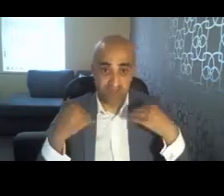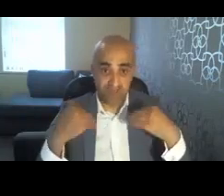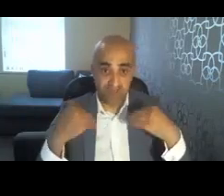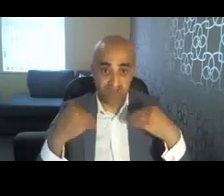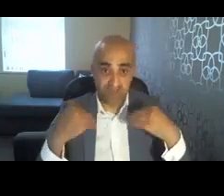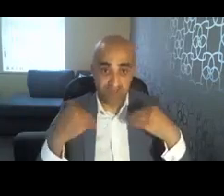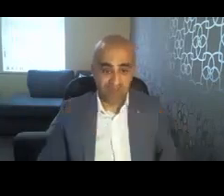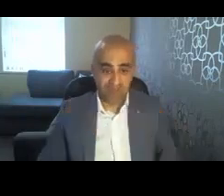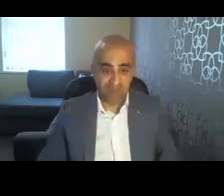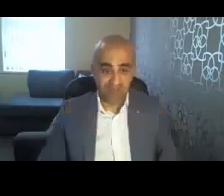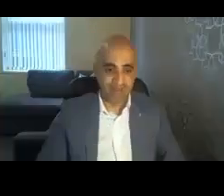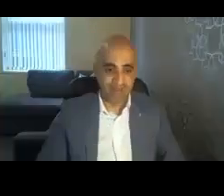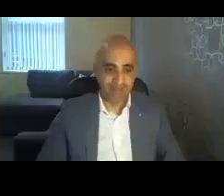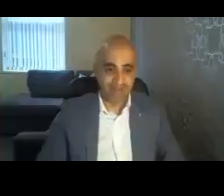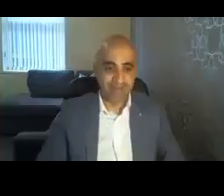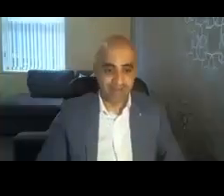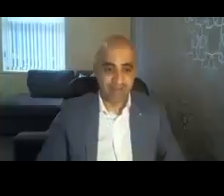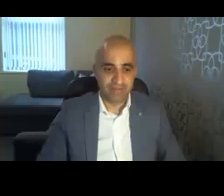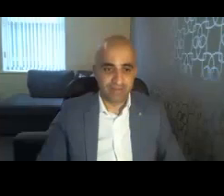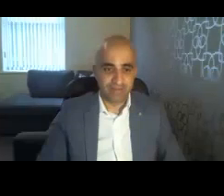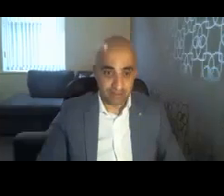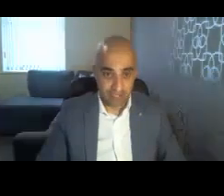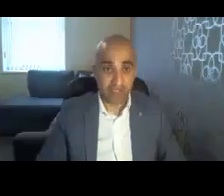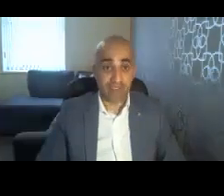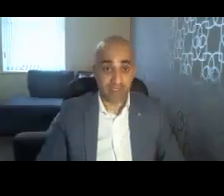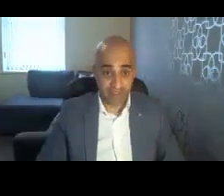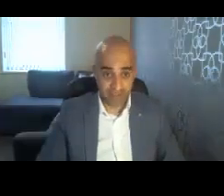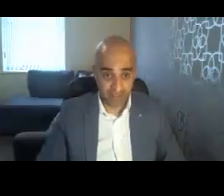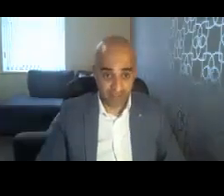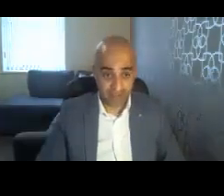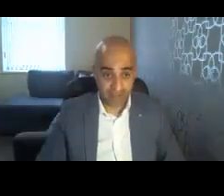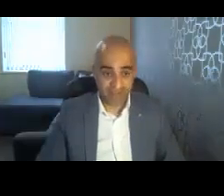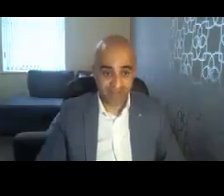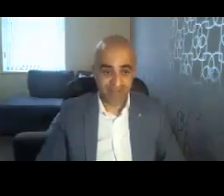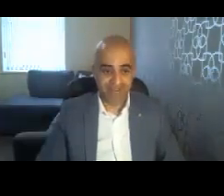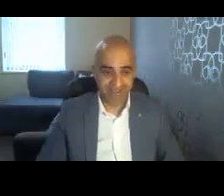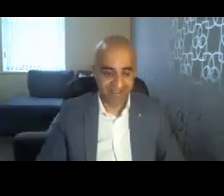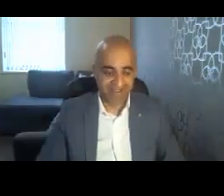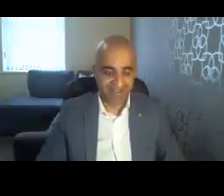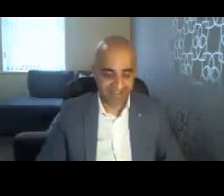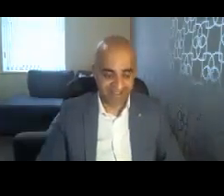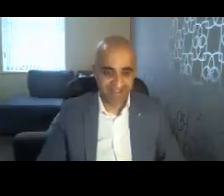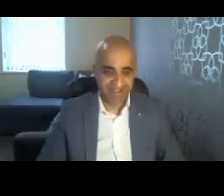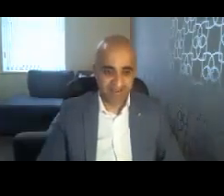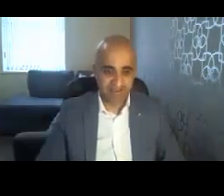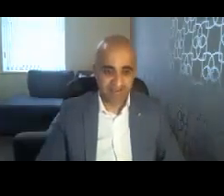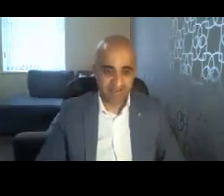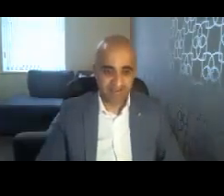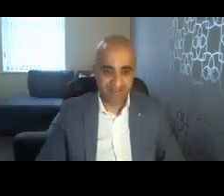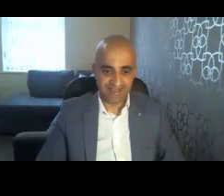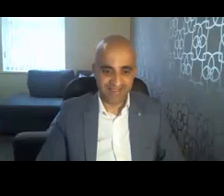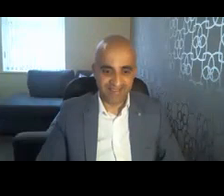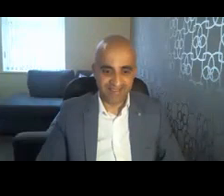time, but I'm pretty sure I have already. What I would say is to reach out to all of you. Don't suffer